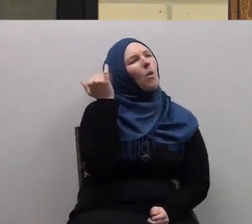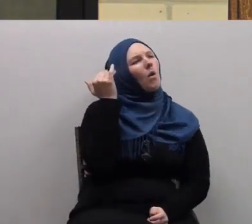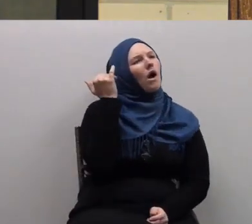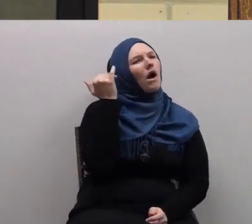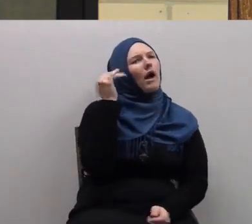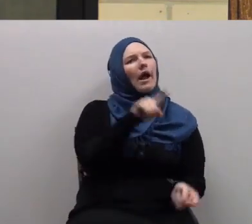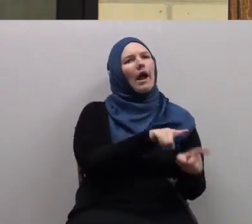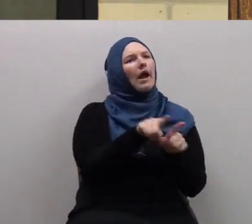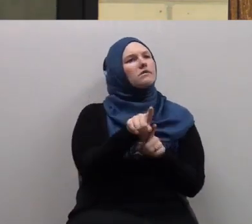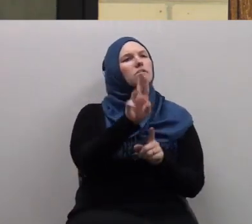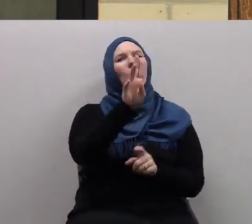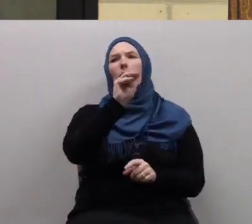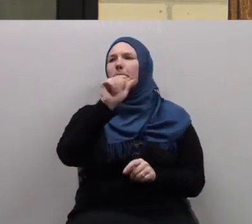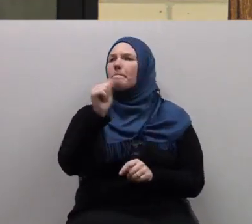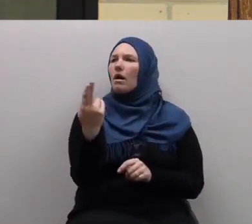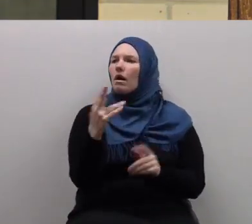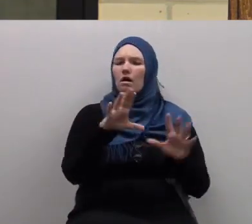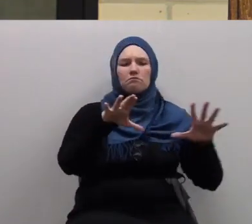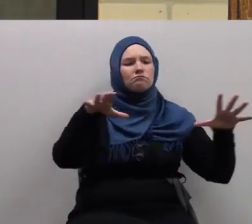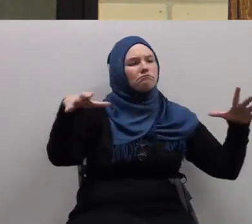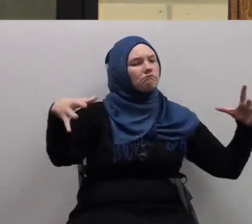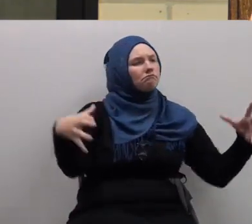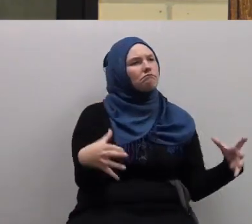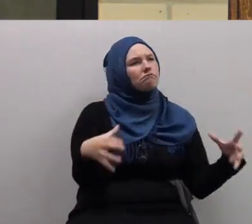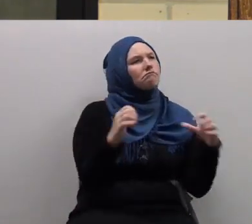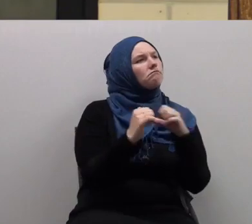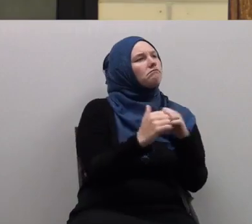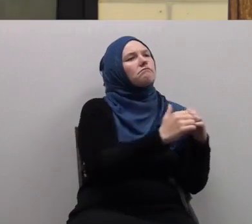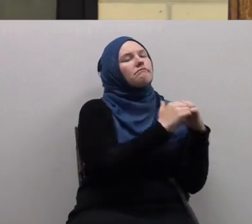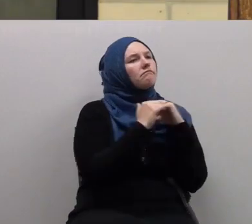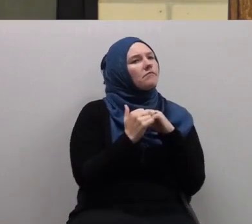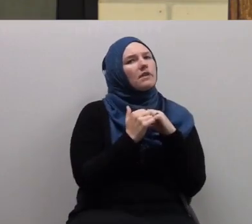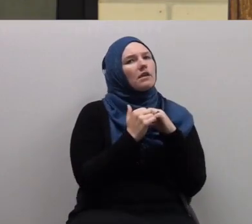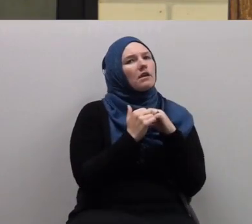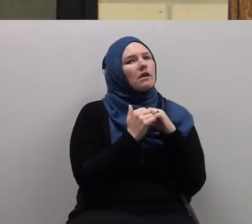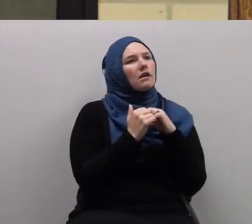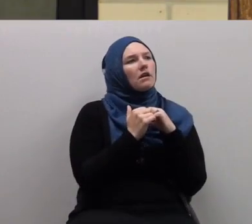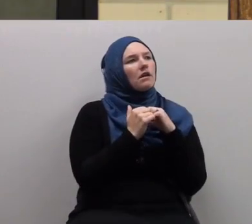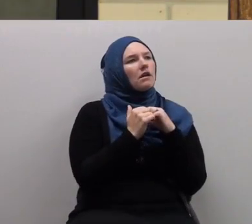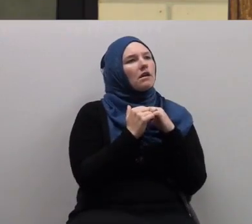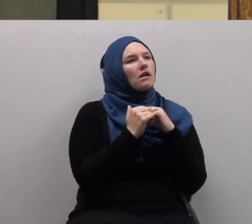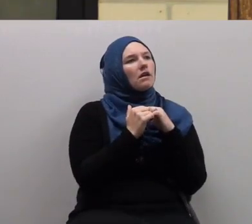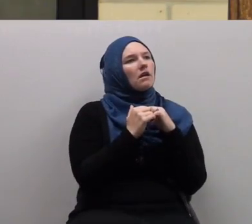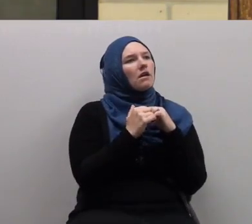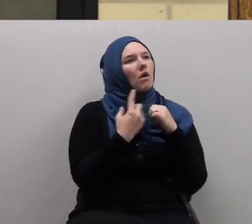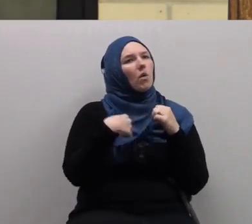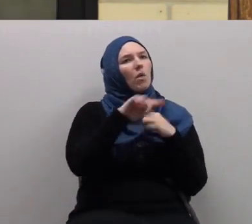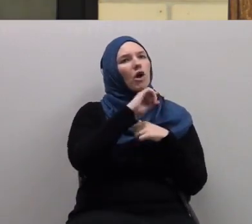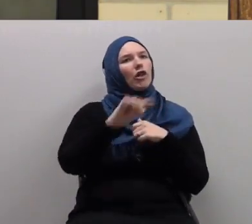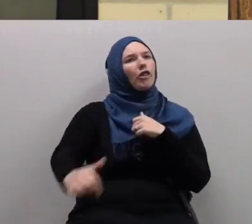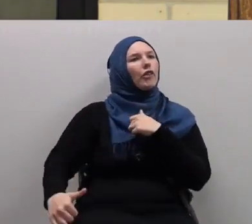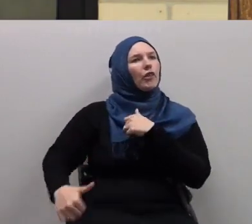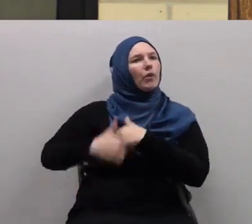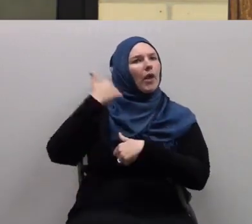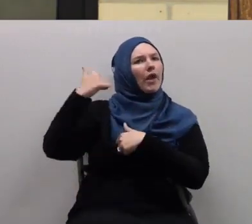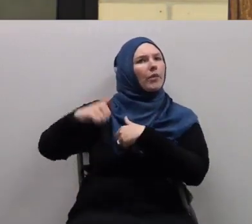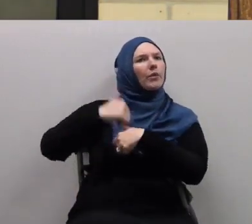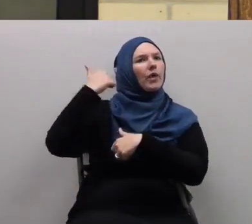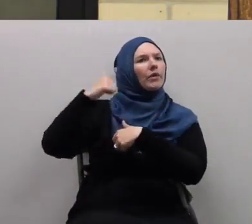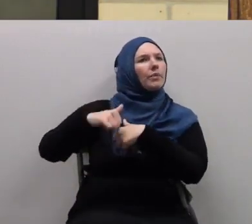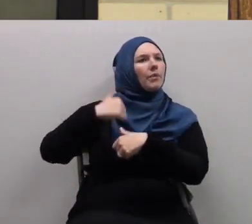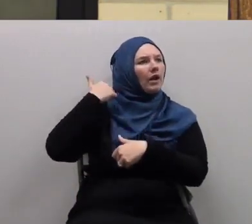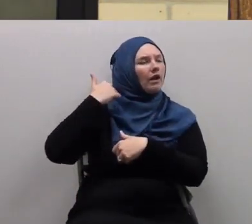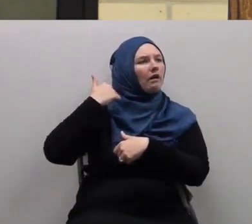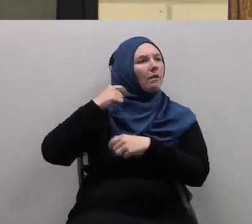that as an ummah, our existence is threatened and we still have people among